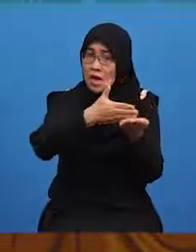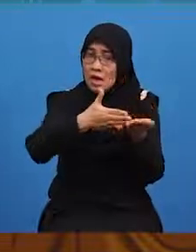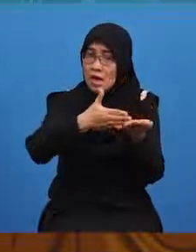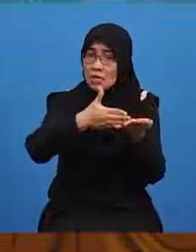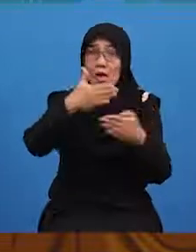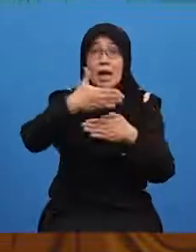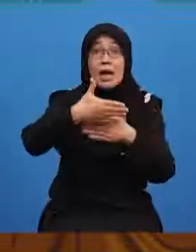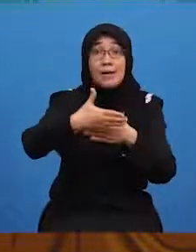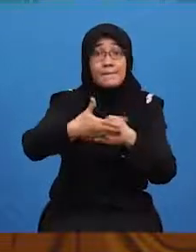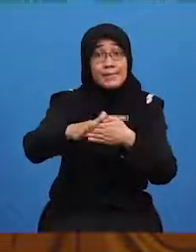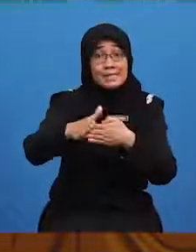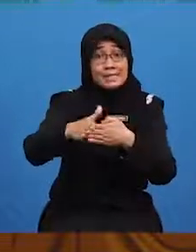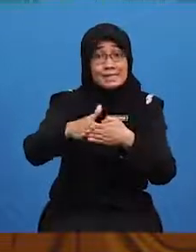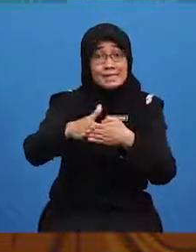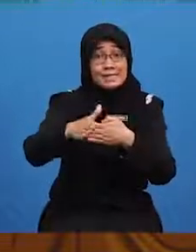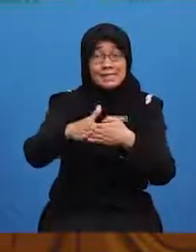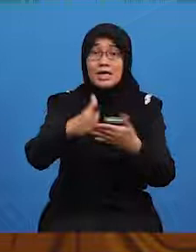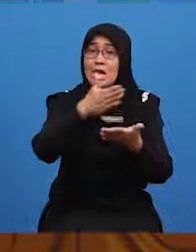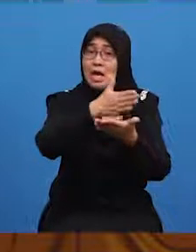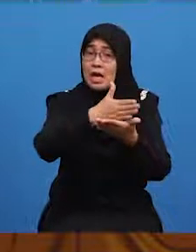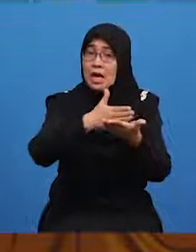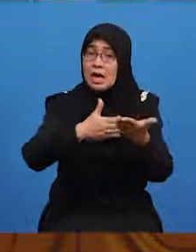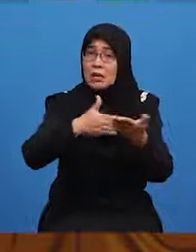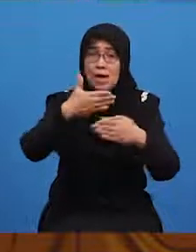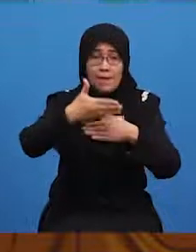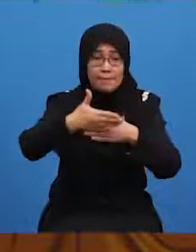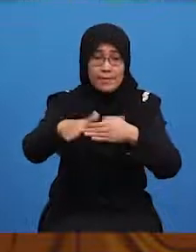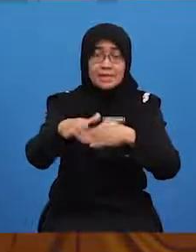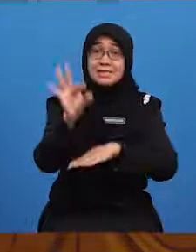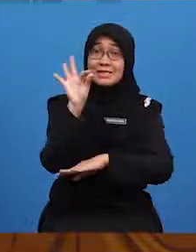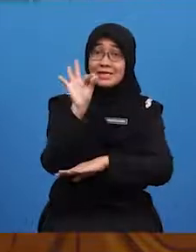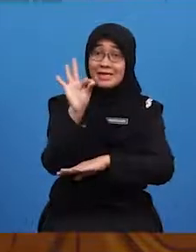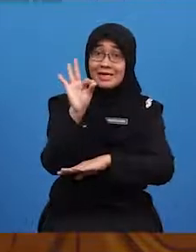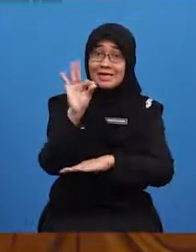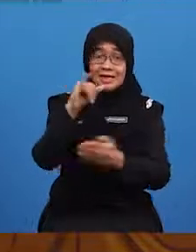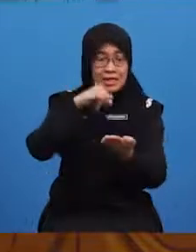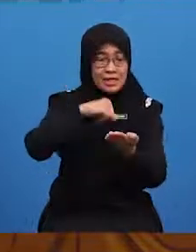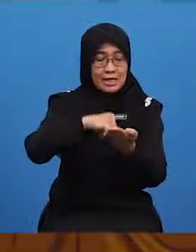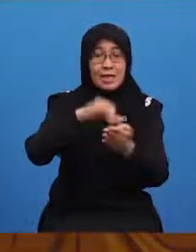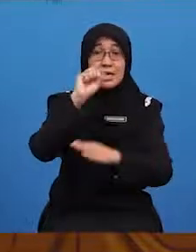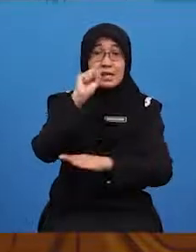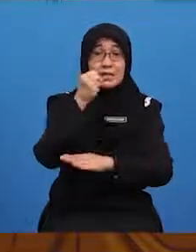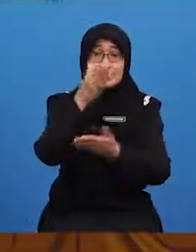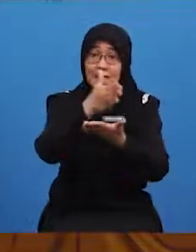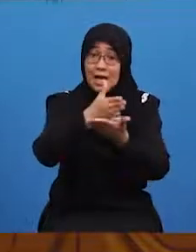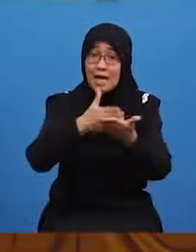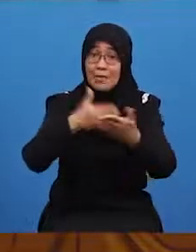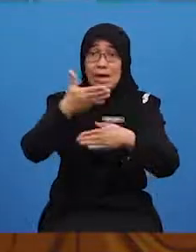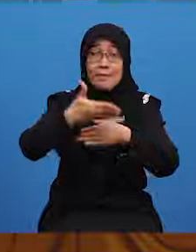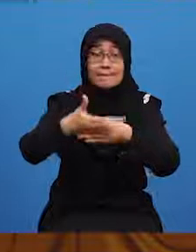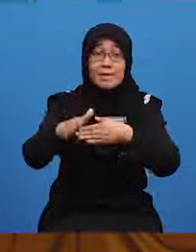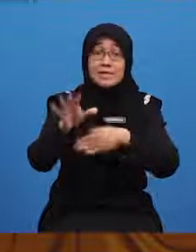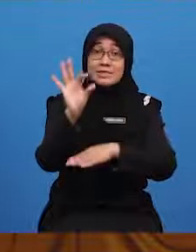You still remember. It's half past. Correct. It's